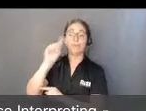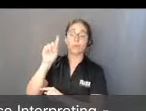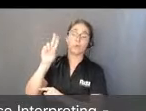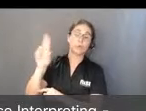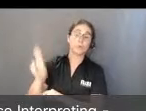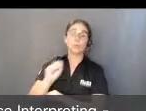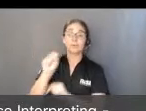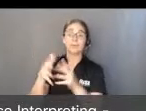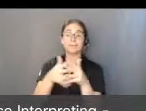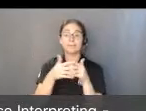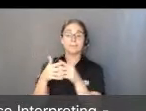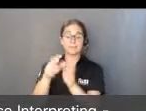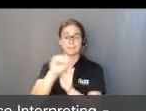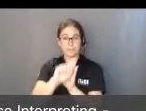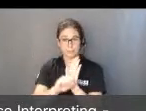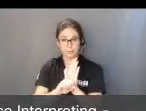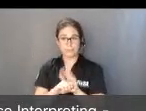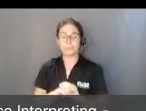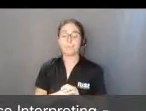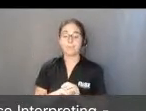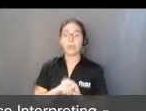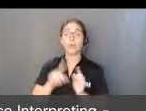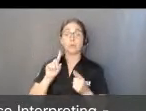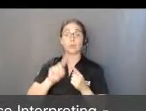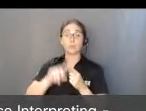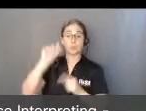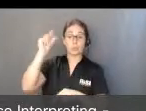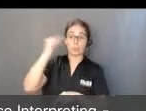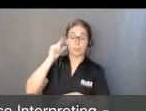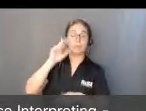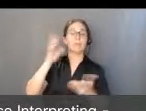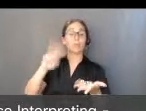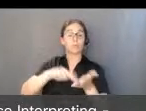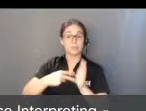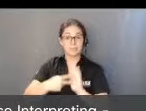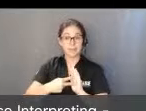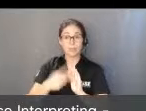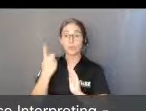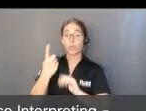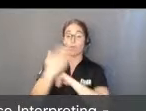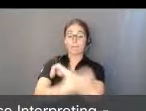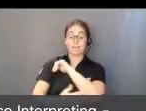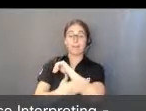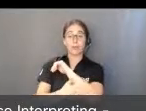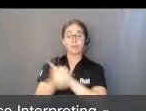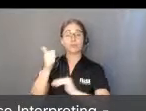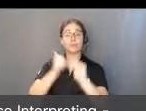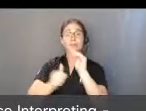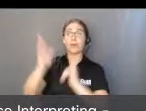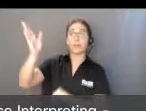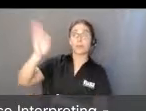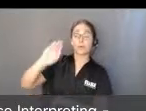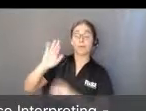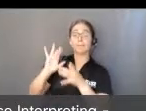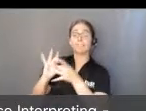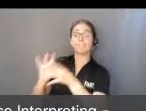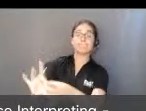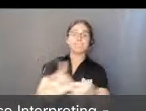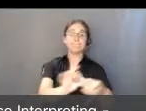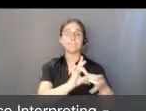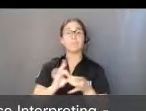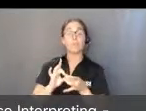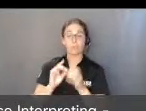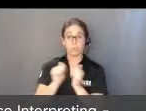of America, and to the Republic for which it stands, one nation, under God,